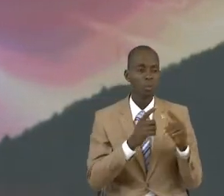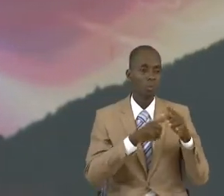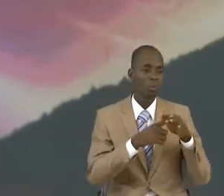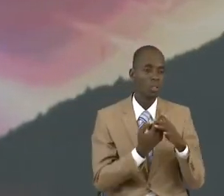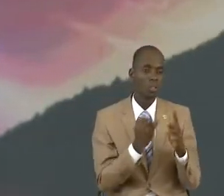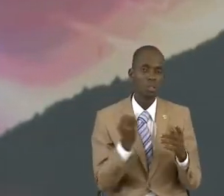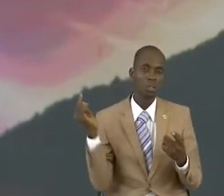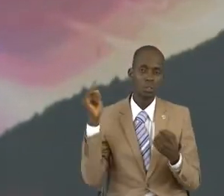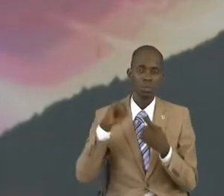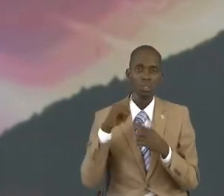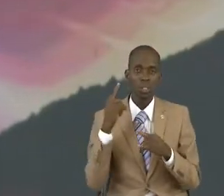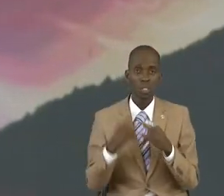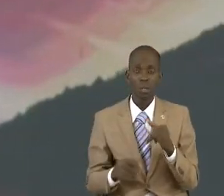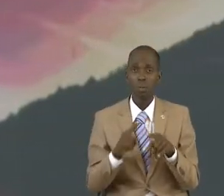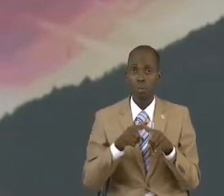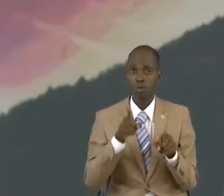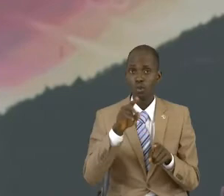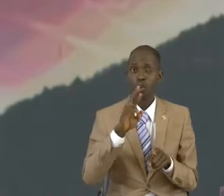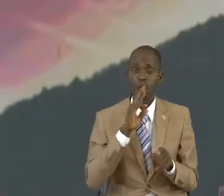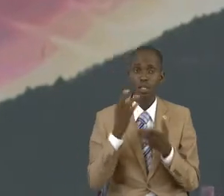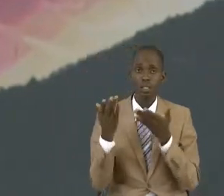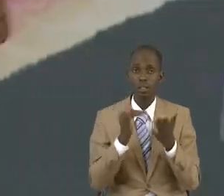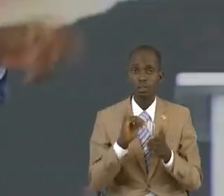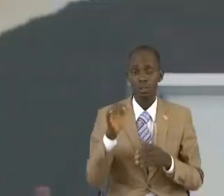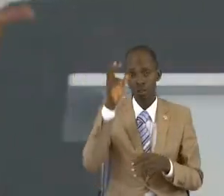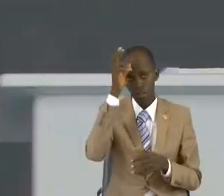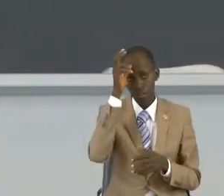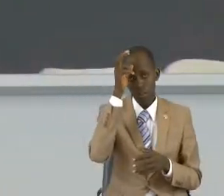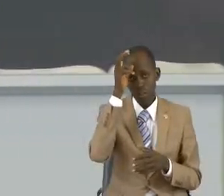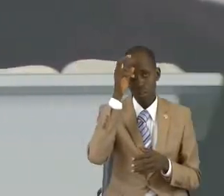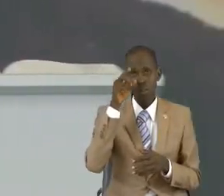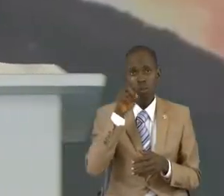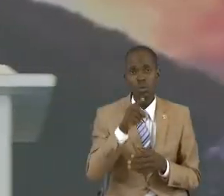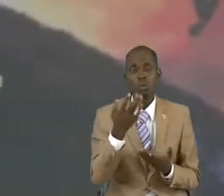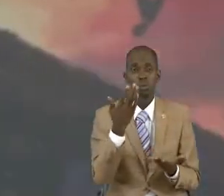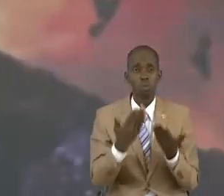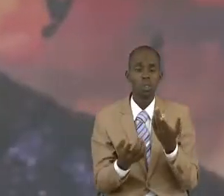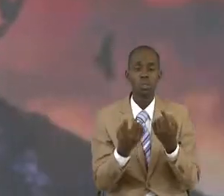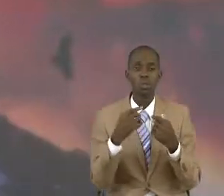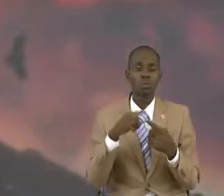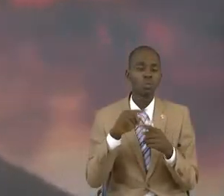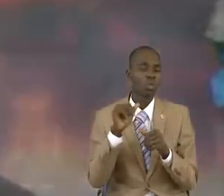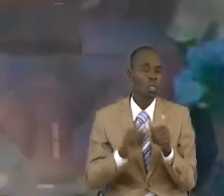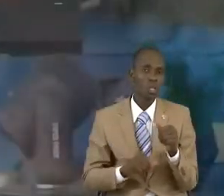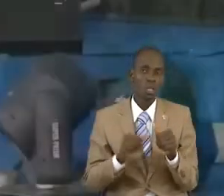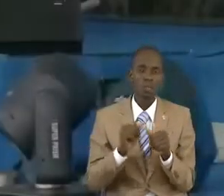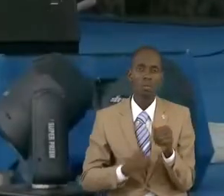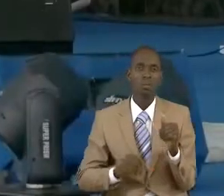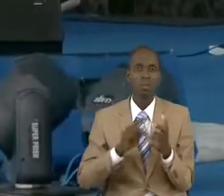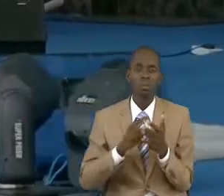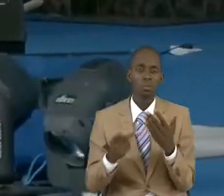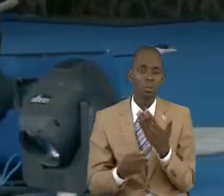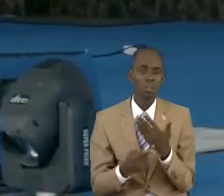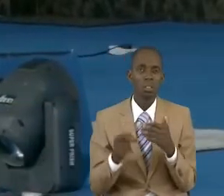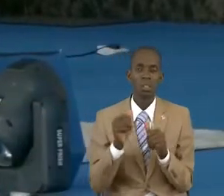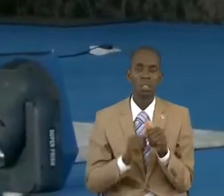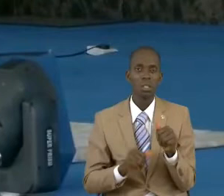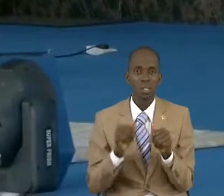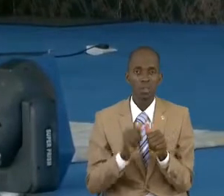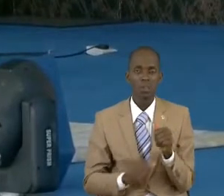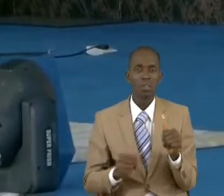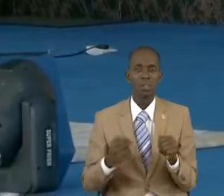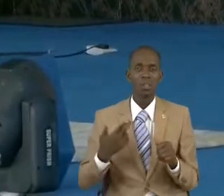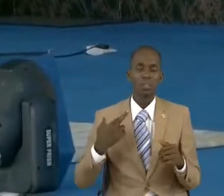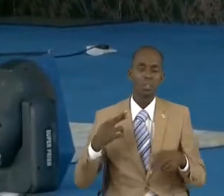you're serving Satan. You may come to every meeting, every retreat, every revival,